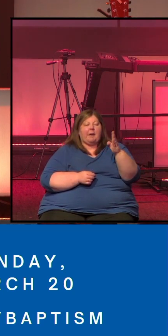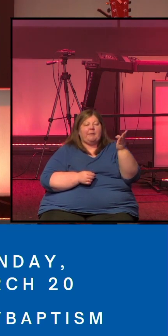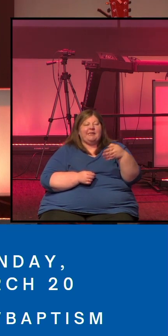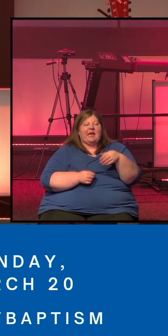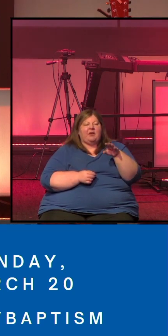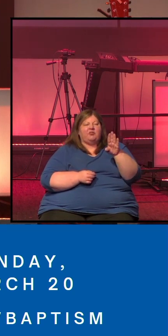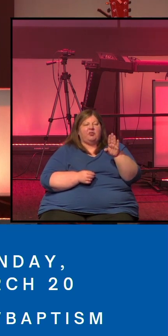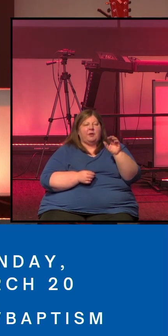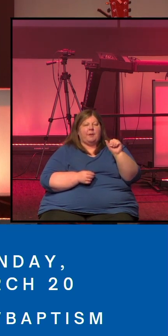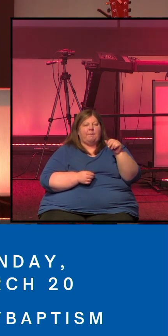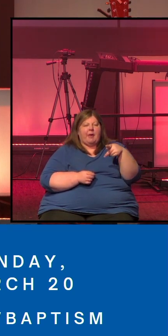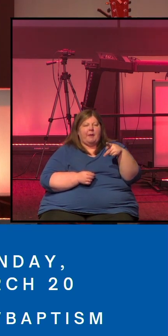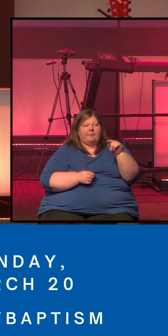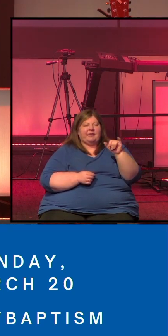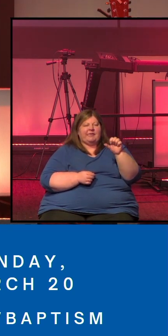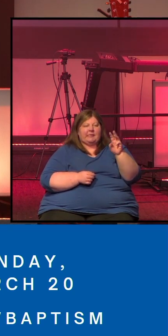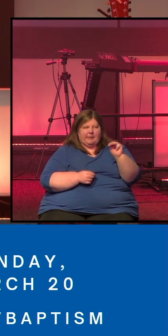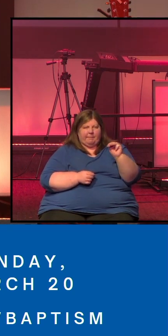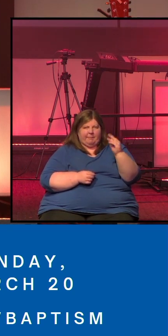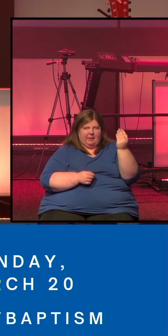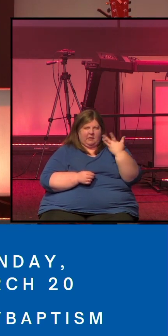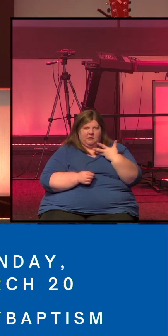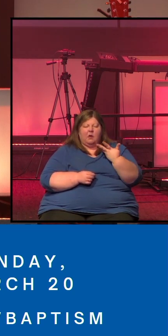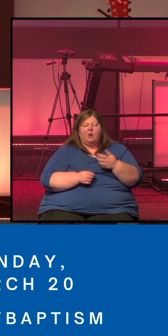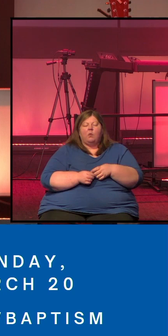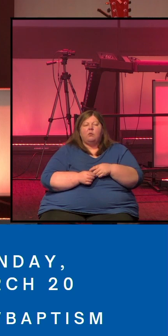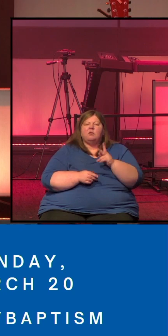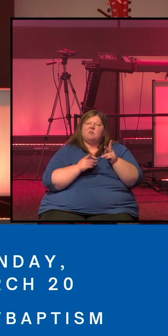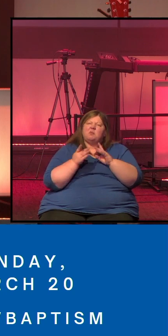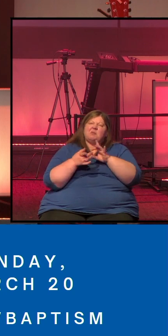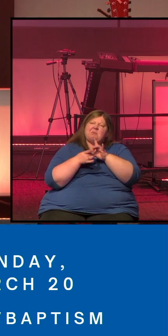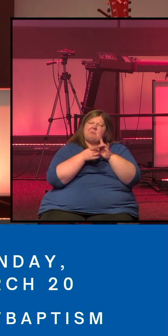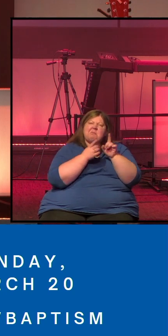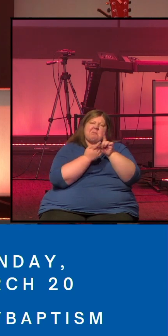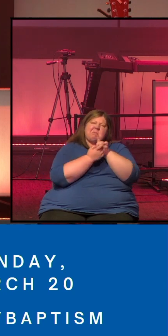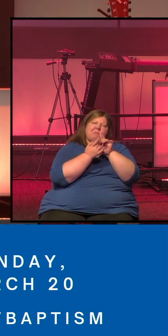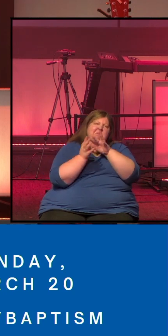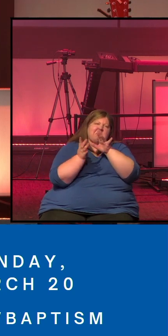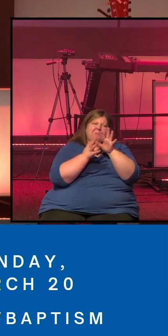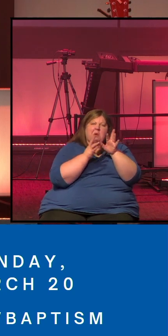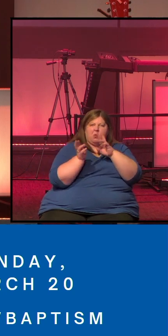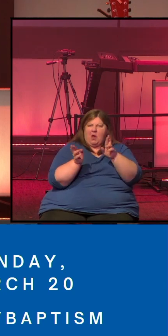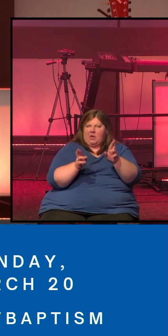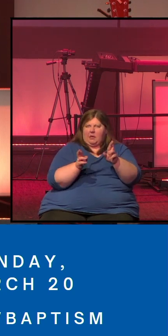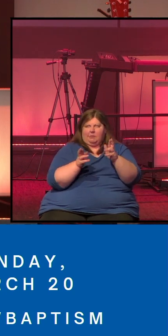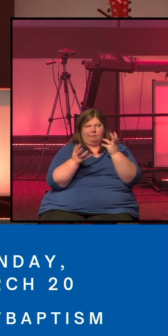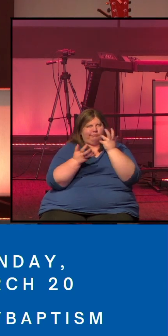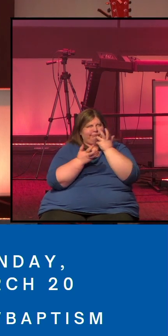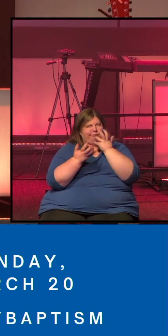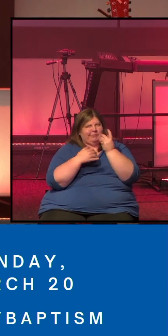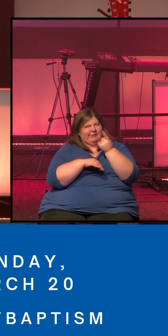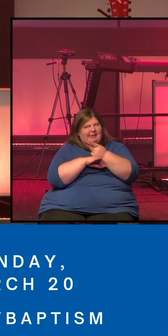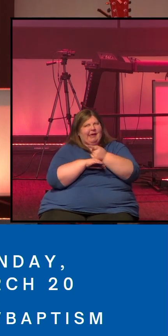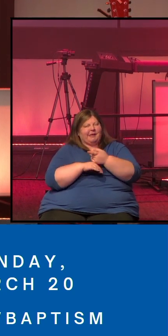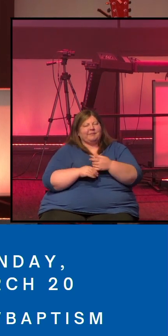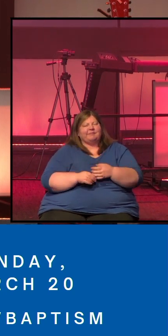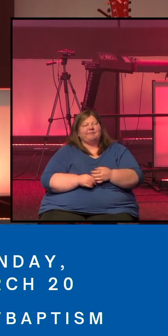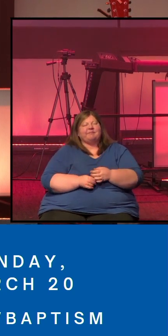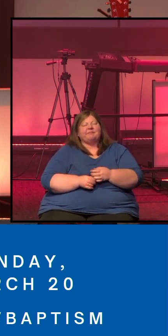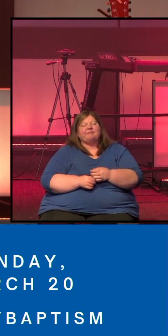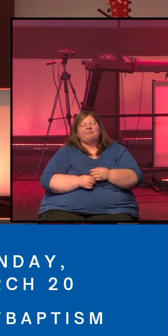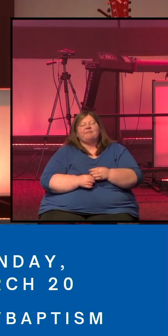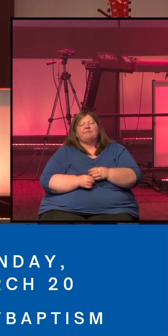frontlinegr.com/baptism, that's the best way to let us know, and we'd love to just connect with you and make sure you're all set and ready, because that's going to be an incredible day of